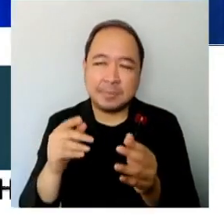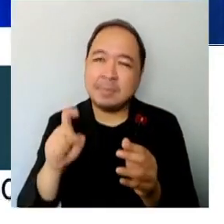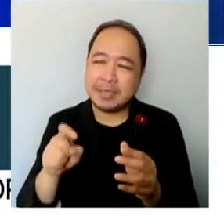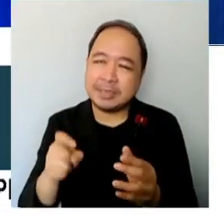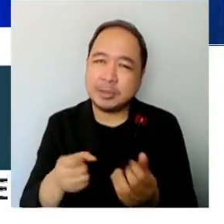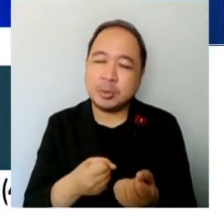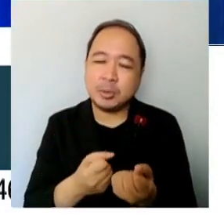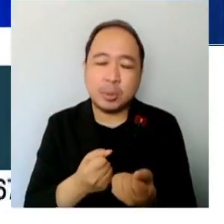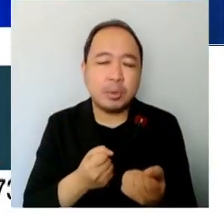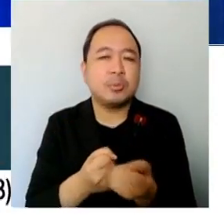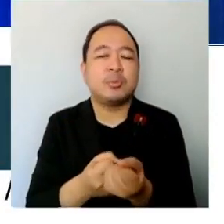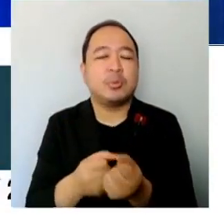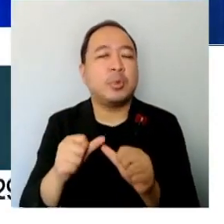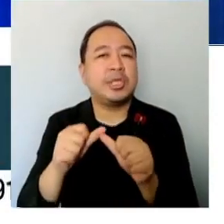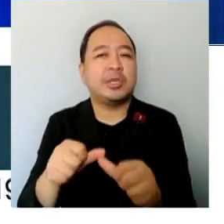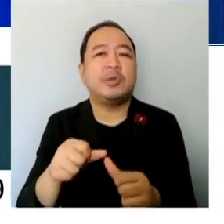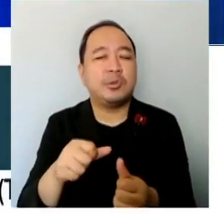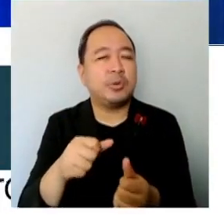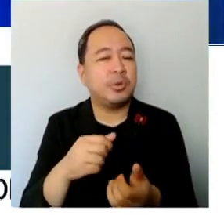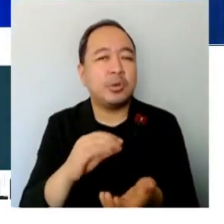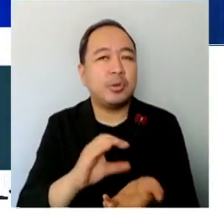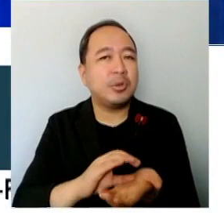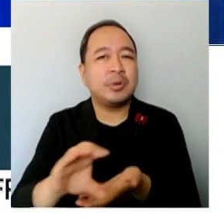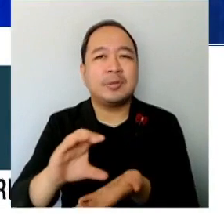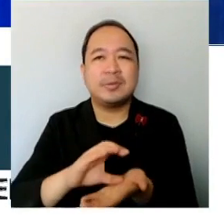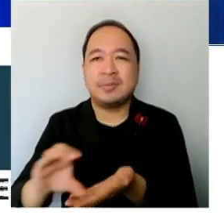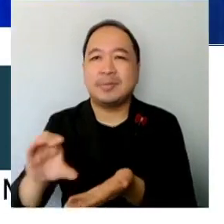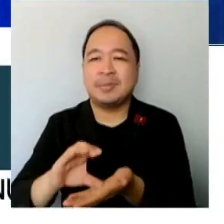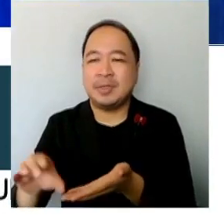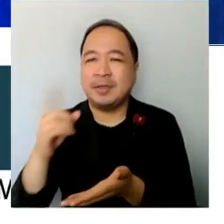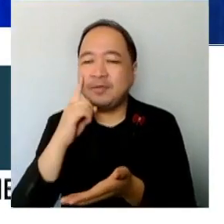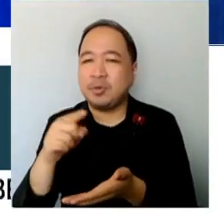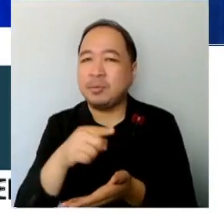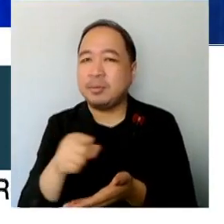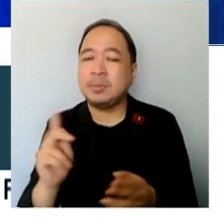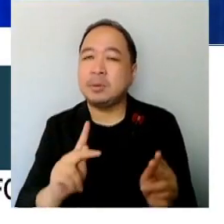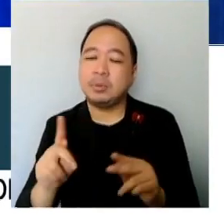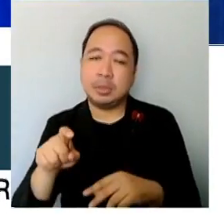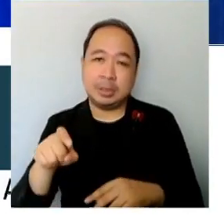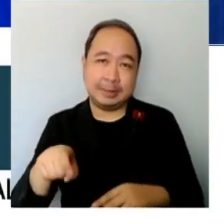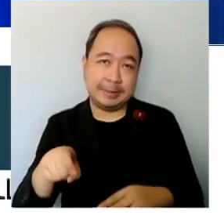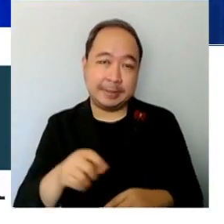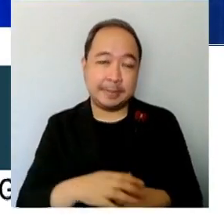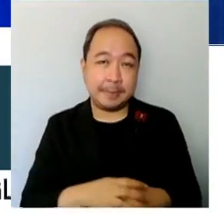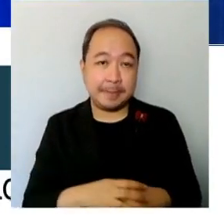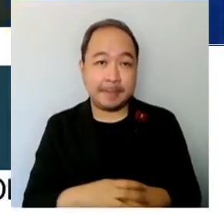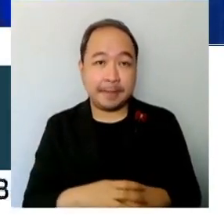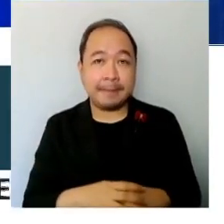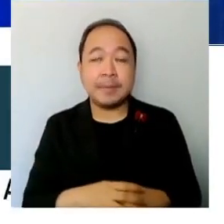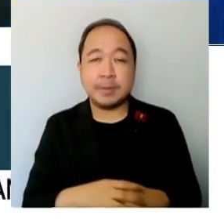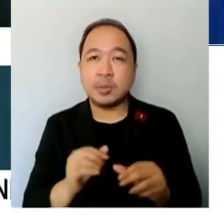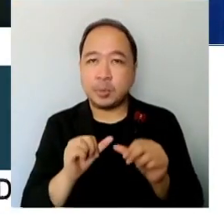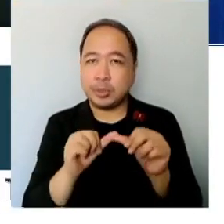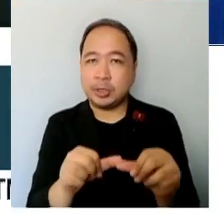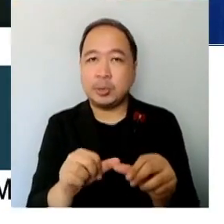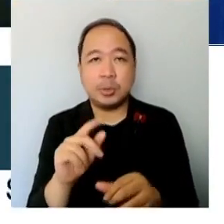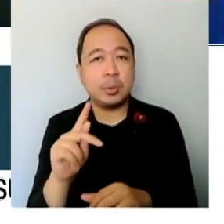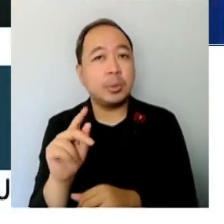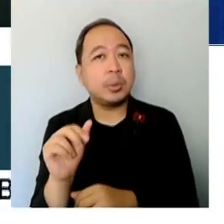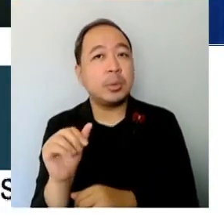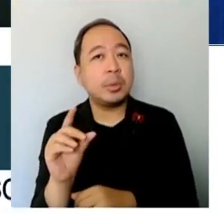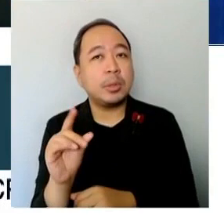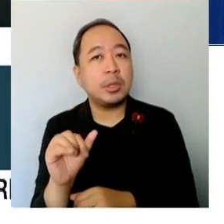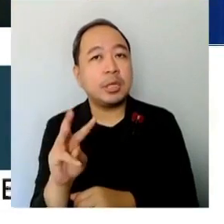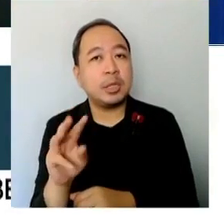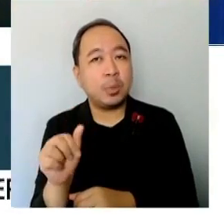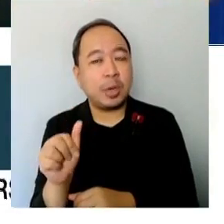binibigay natin sa mga kailangan. So, tutuloy natin yung Kadiwa. In fact, we will expand the